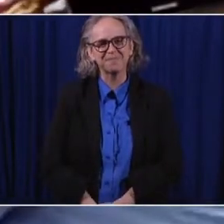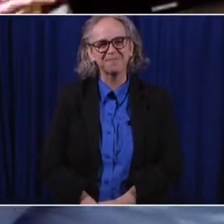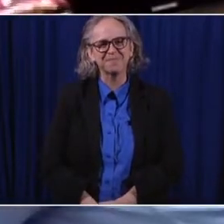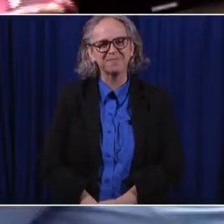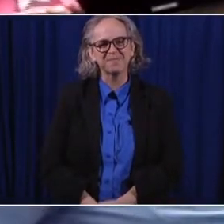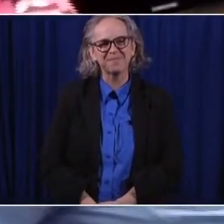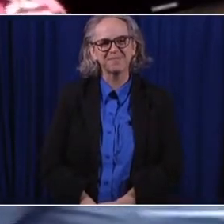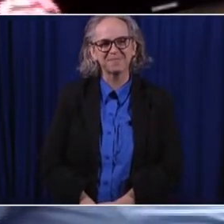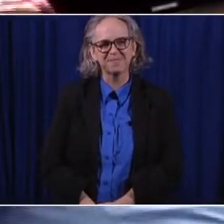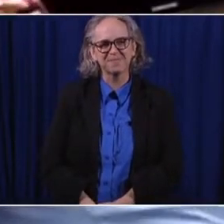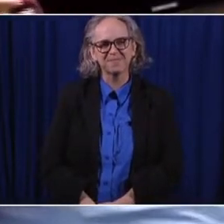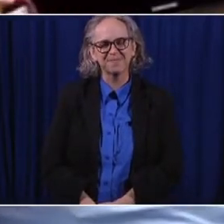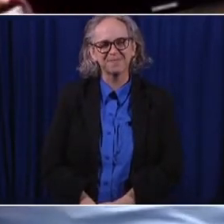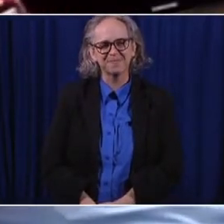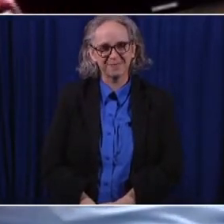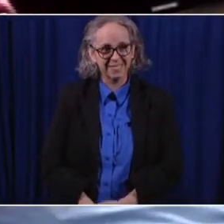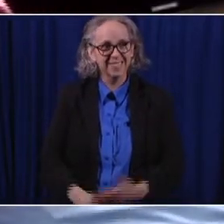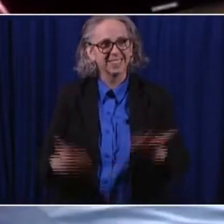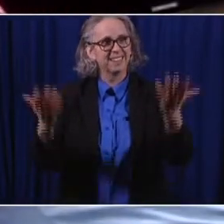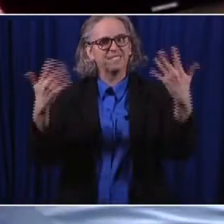Good job.